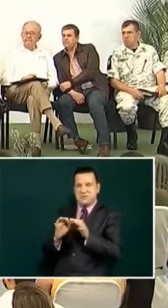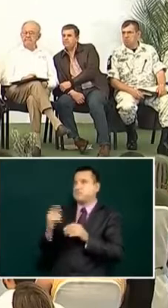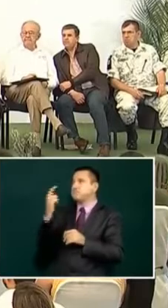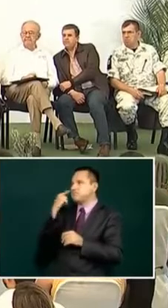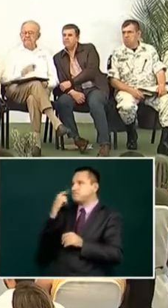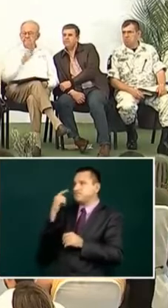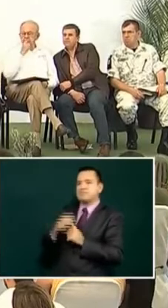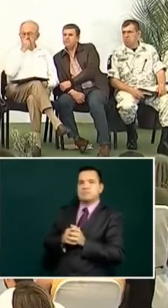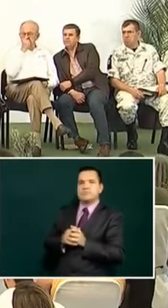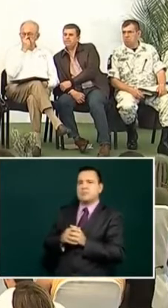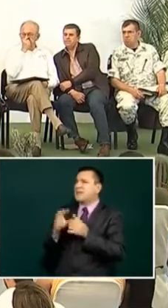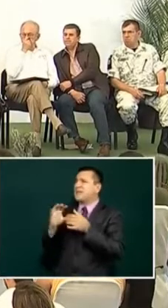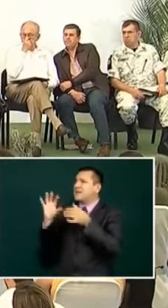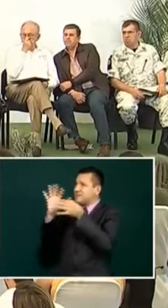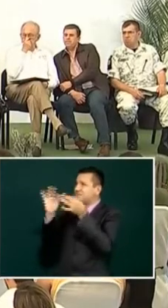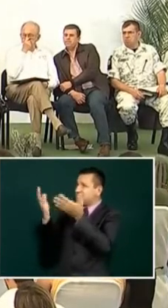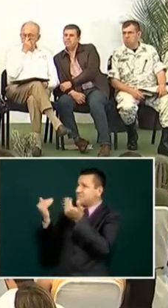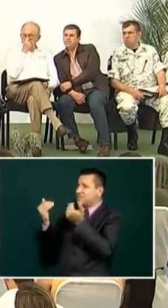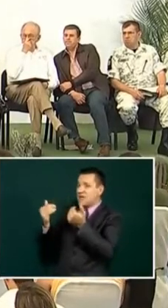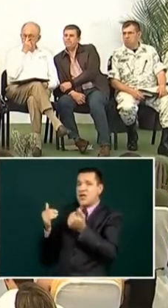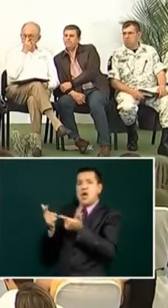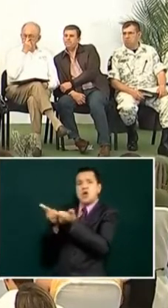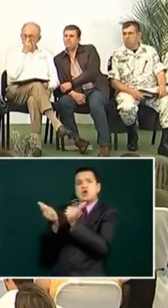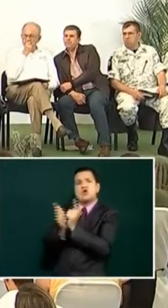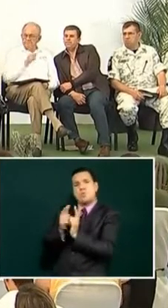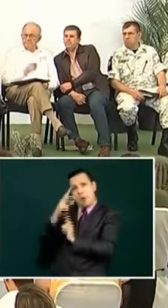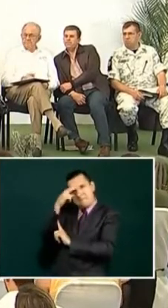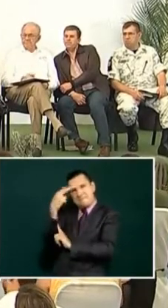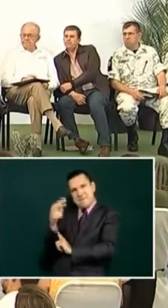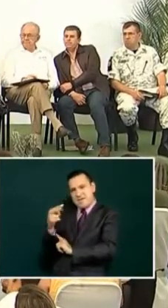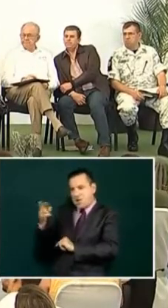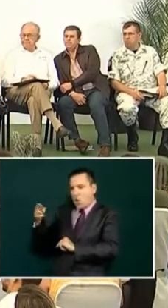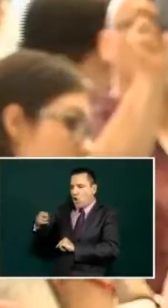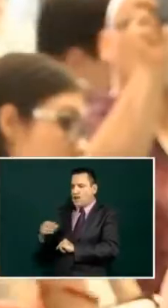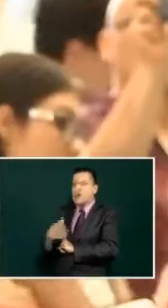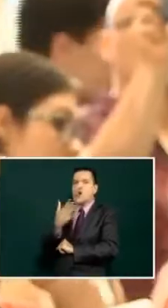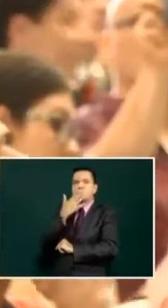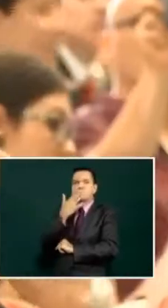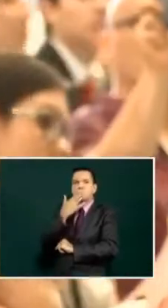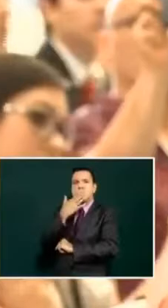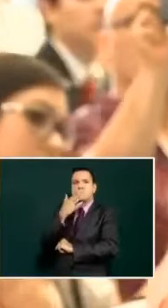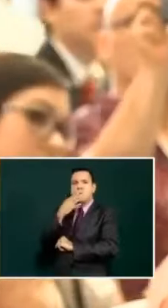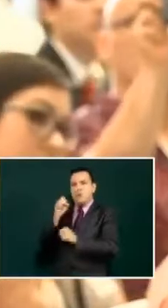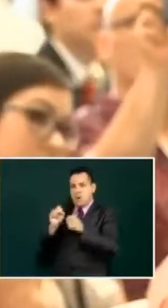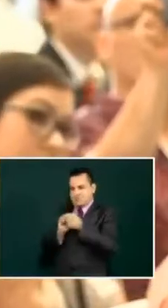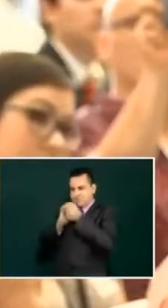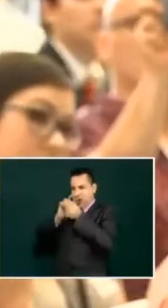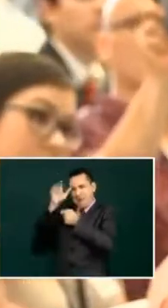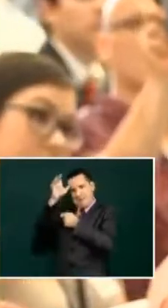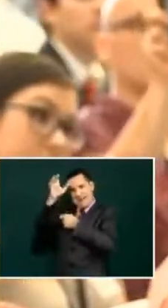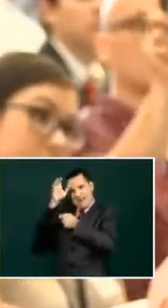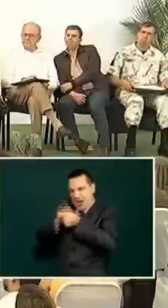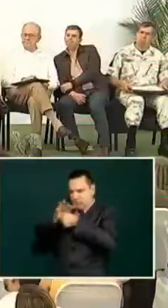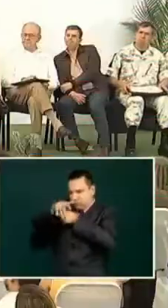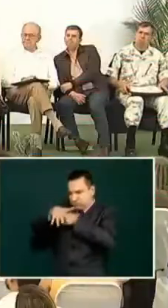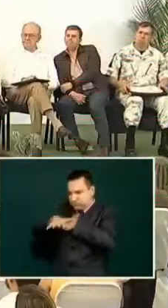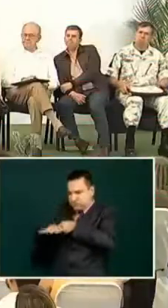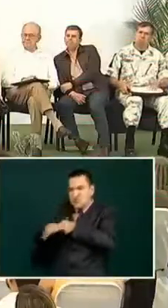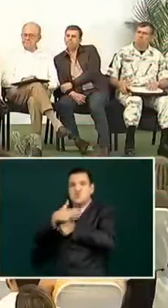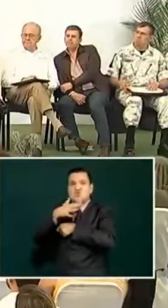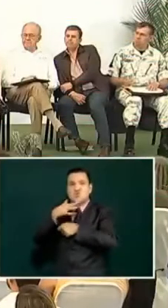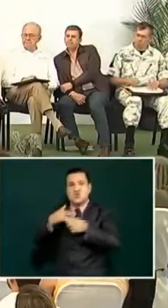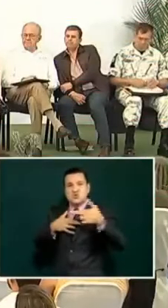and where it was so parent I said that wasn't day what are you doing regarding